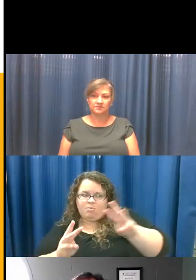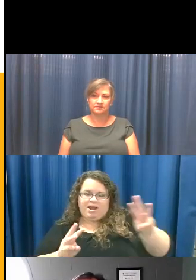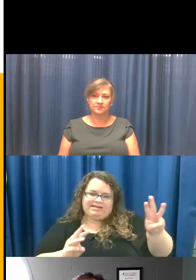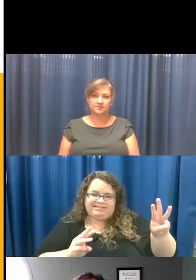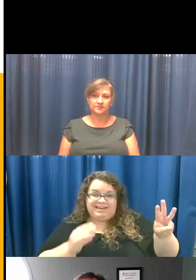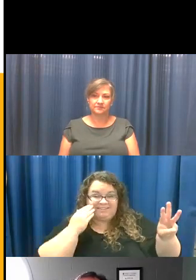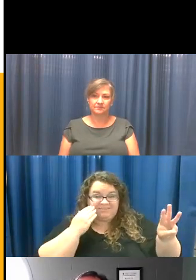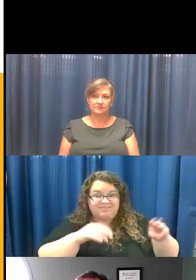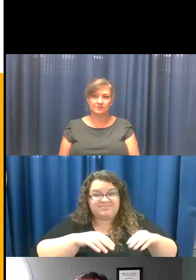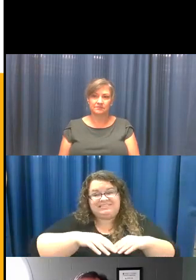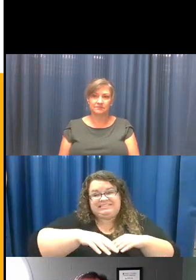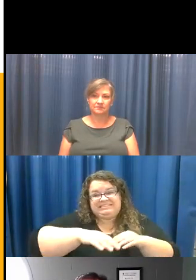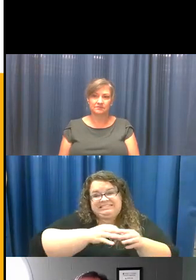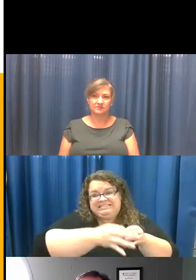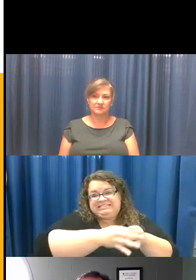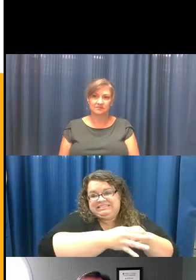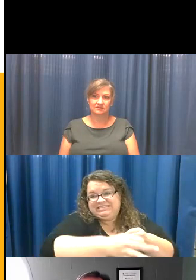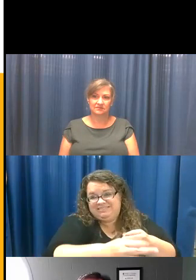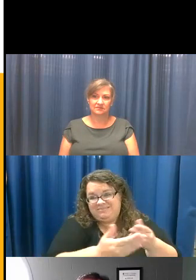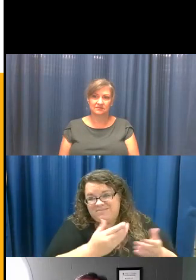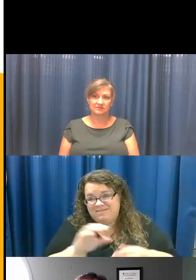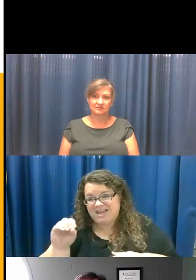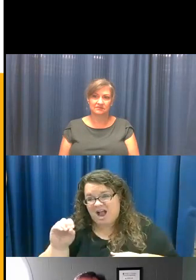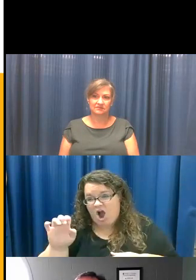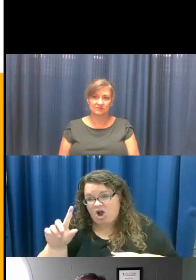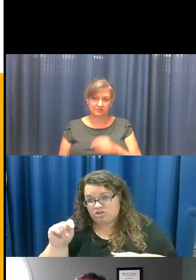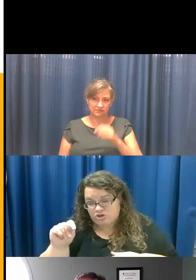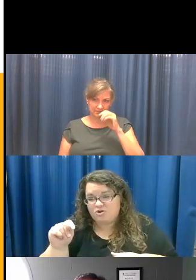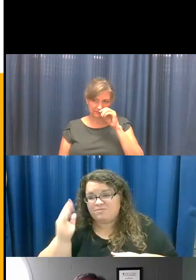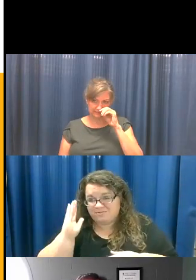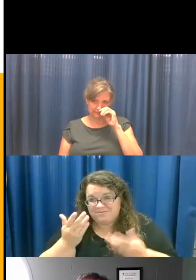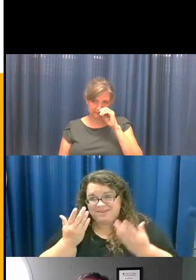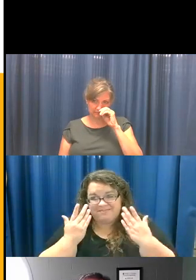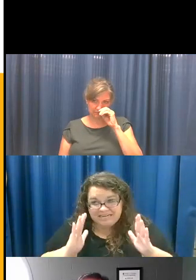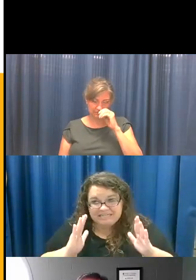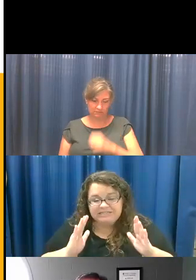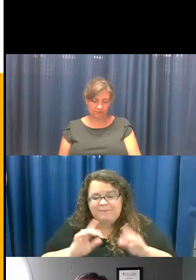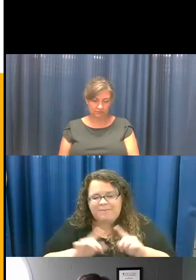till probably sometime in October, and we'd really hope to have